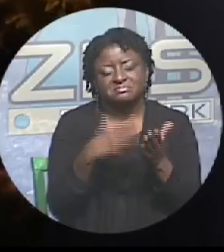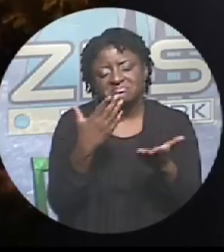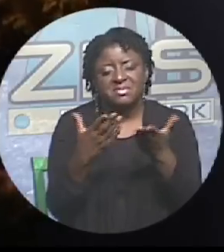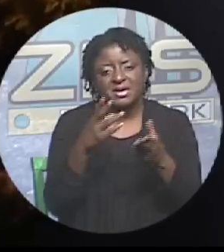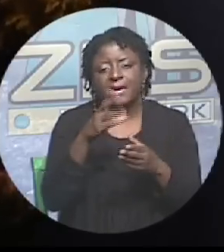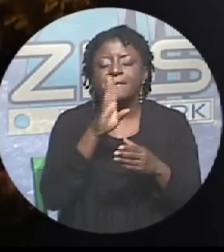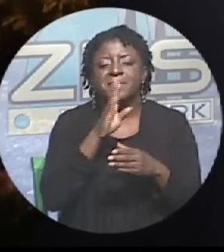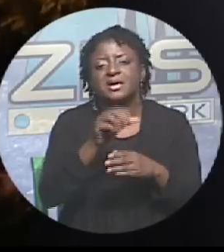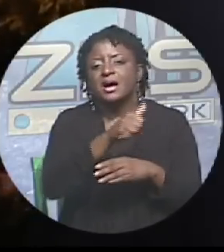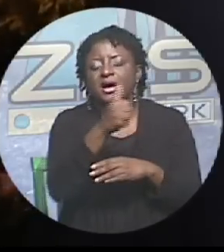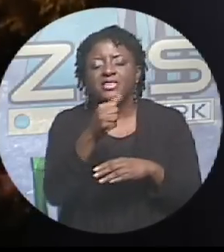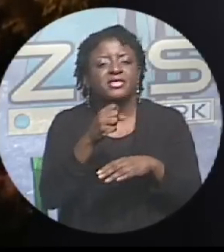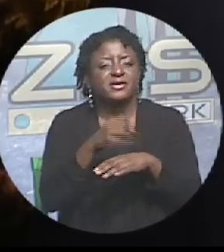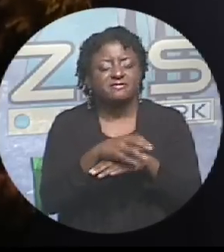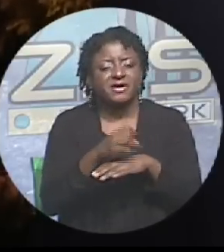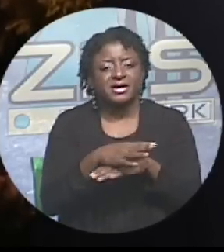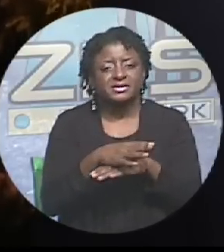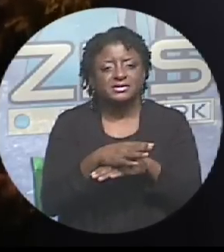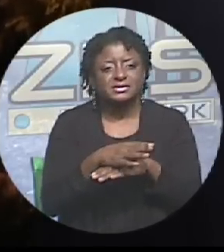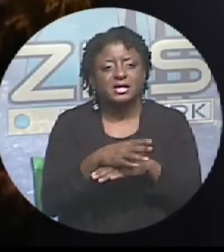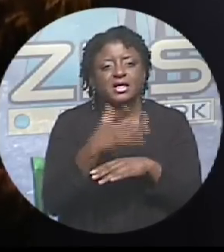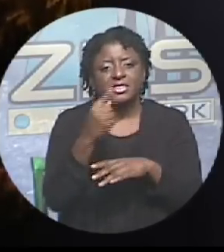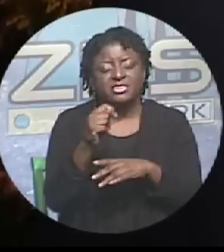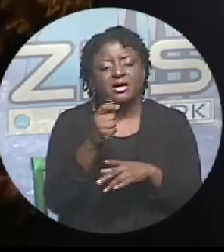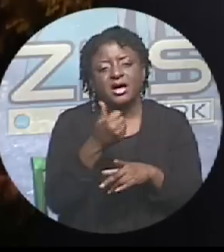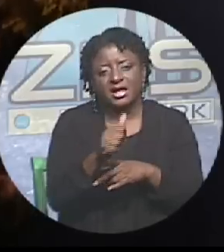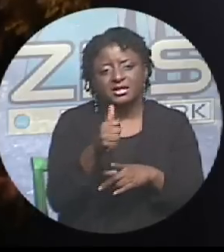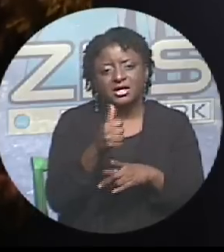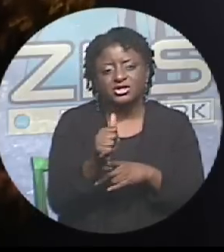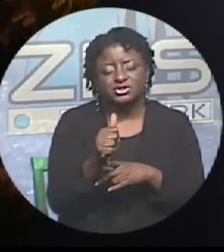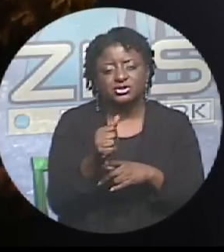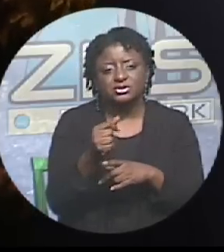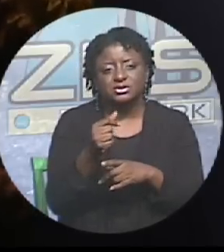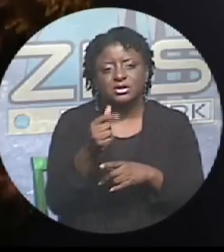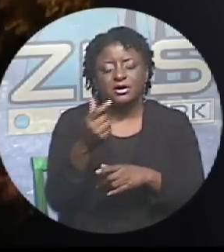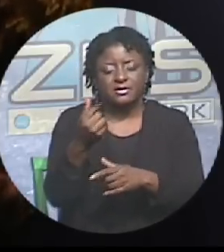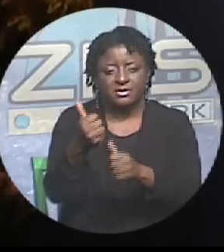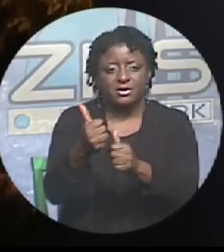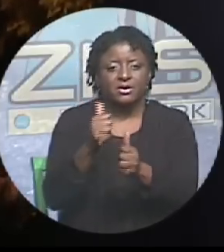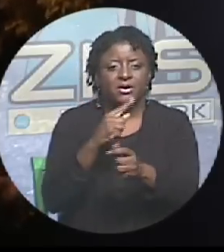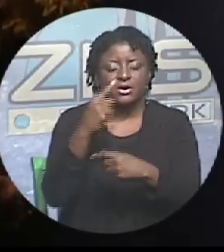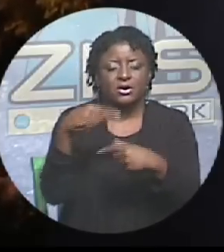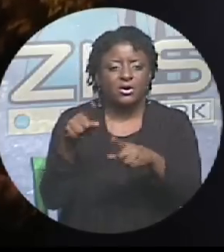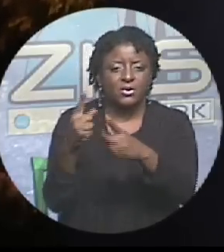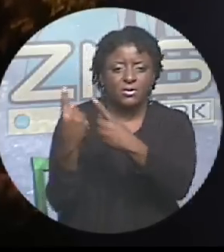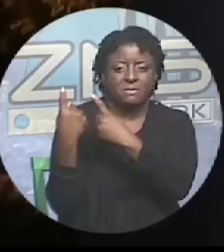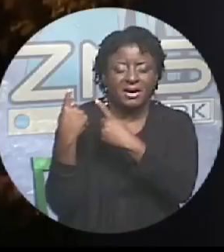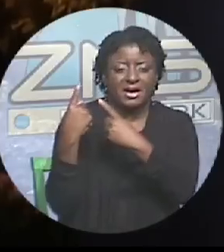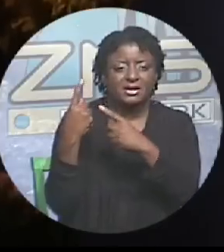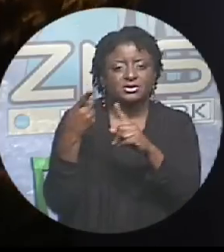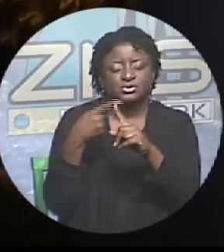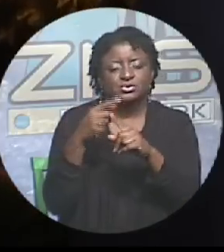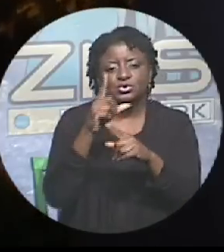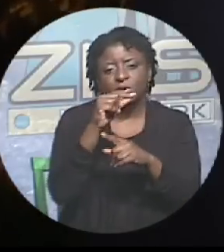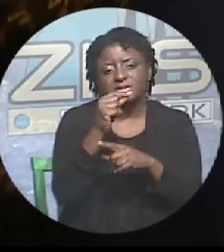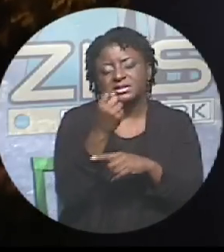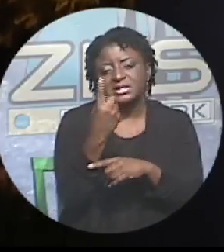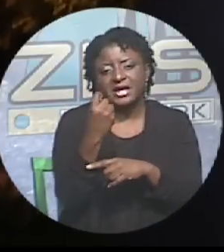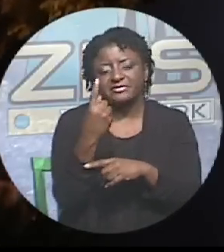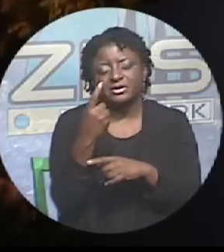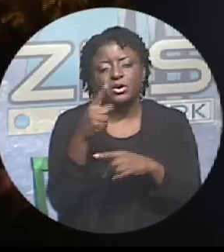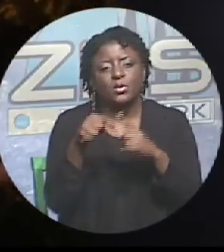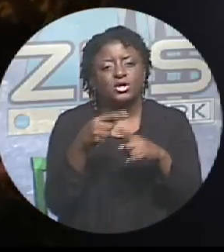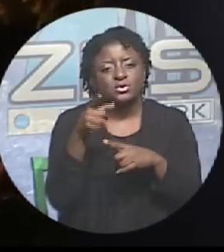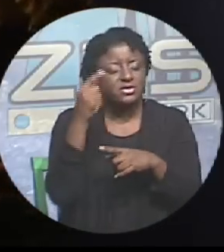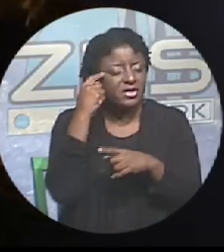that the allegations go back to at least 2011 or thereabouts, and when you consider what would have happened between 2011